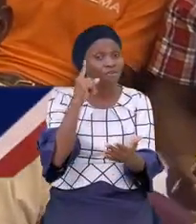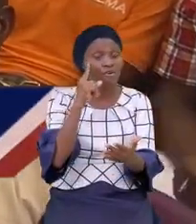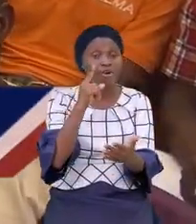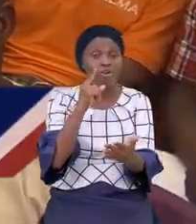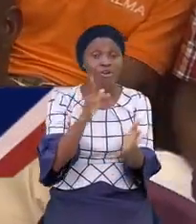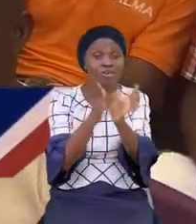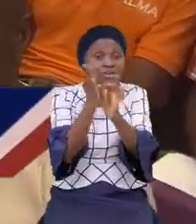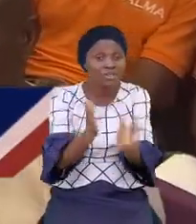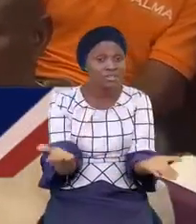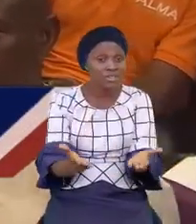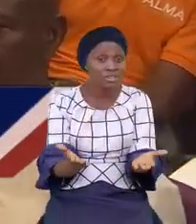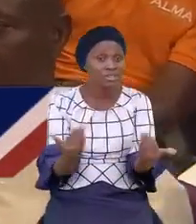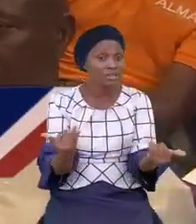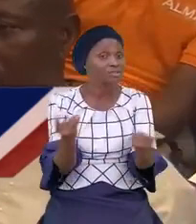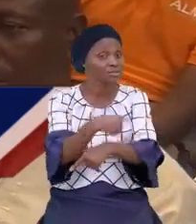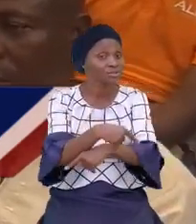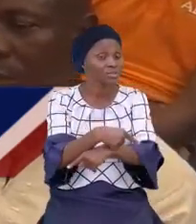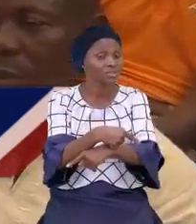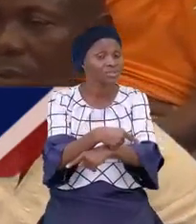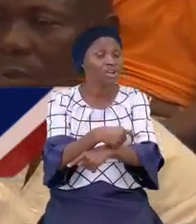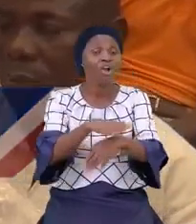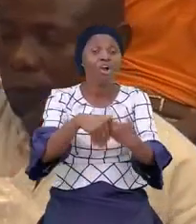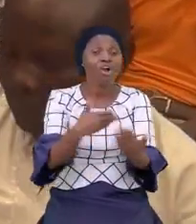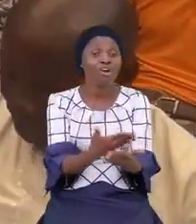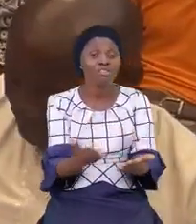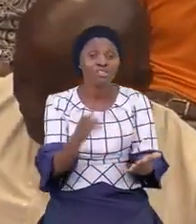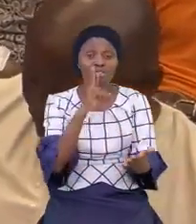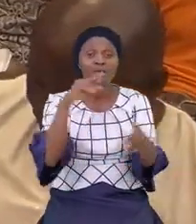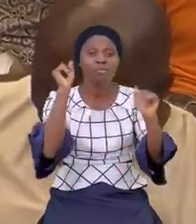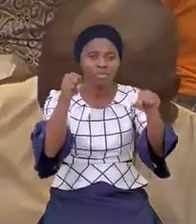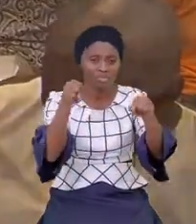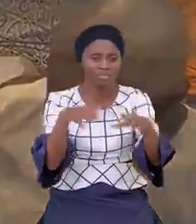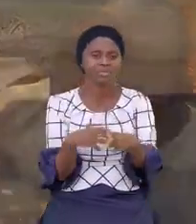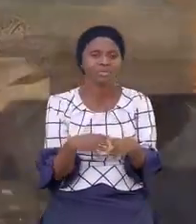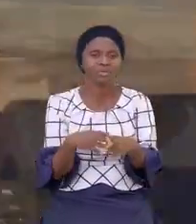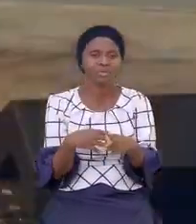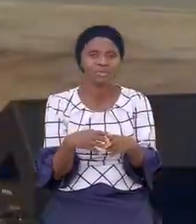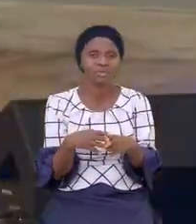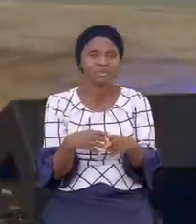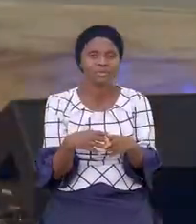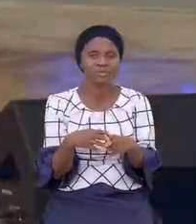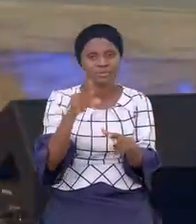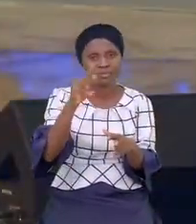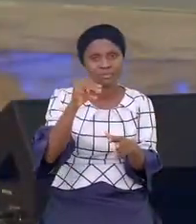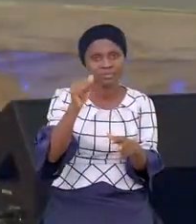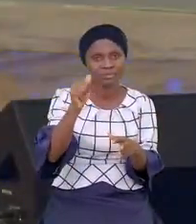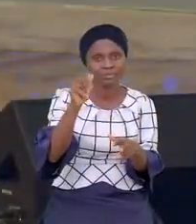tonight? All things are possible. Matthew chapter 18, verse 18.